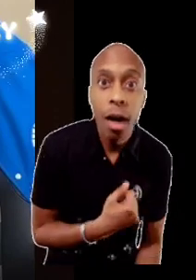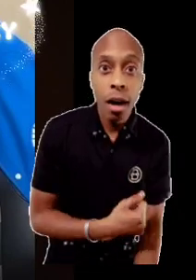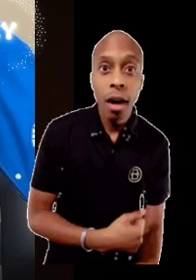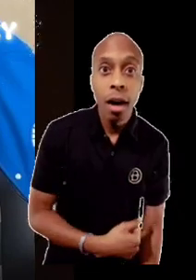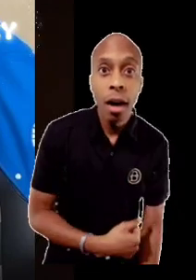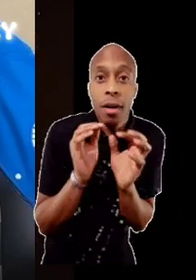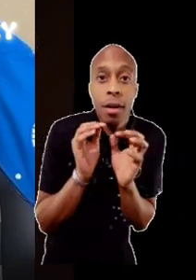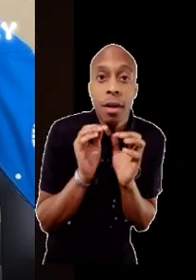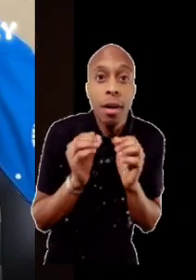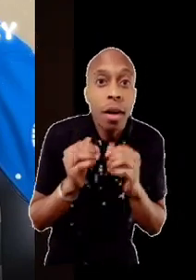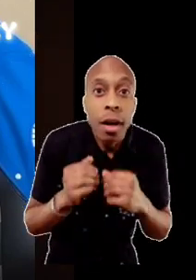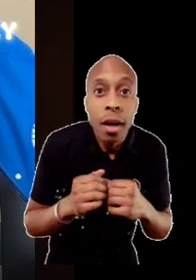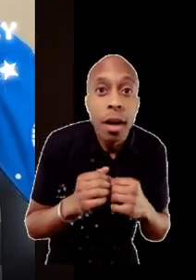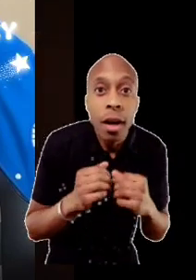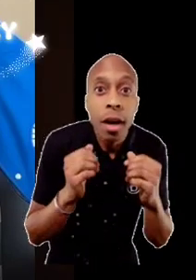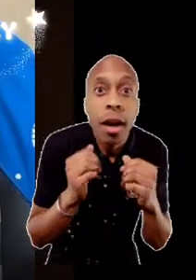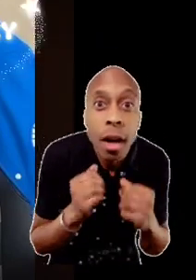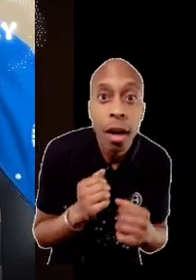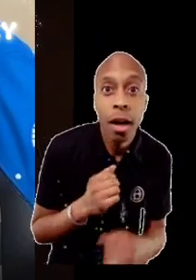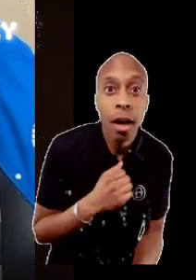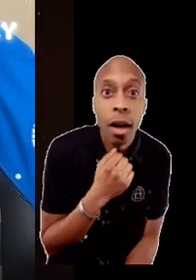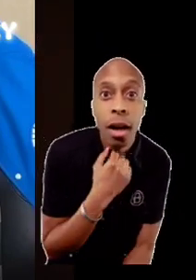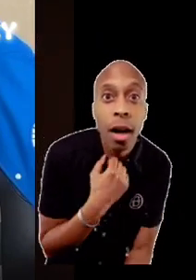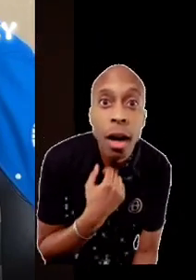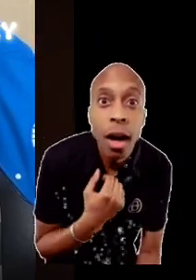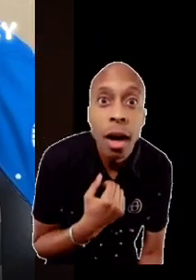be pretty and phony.